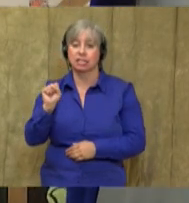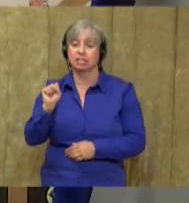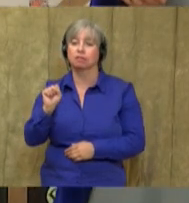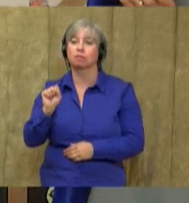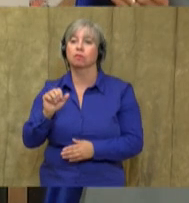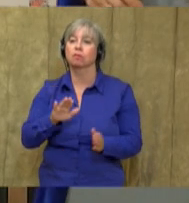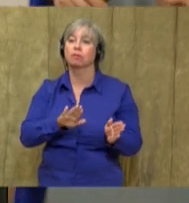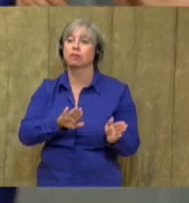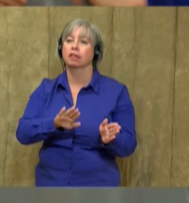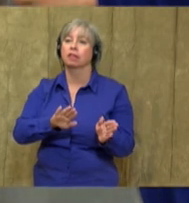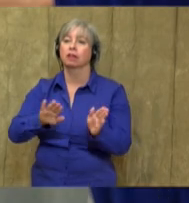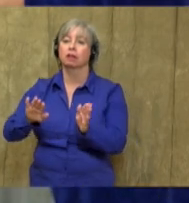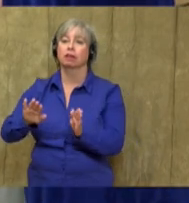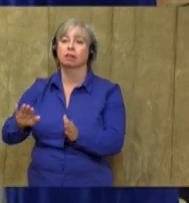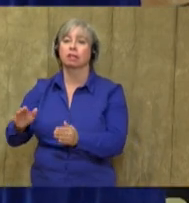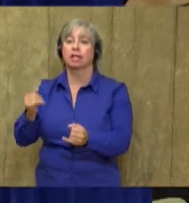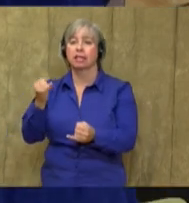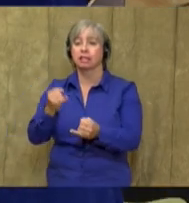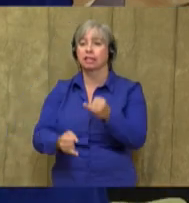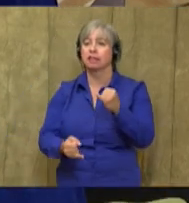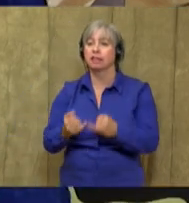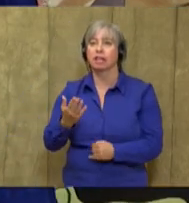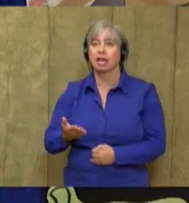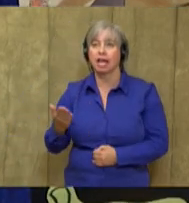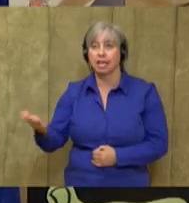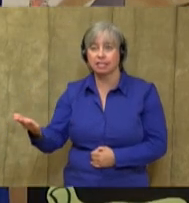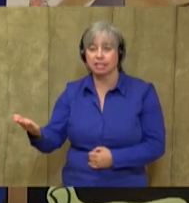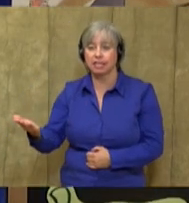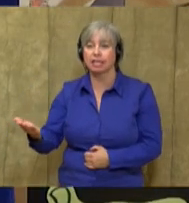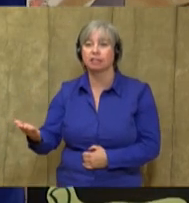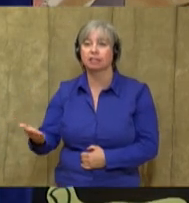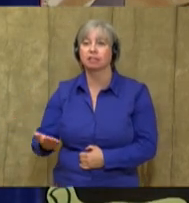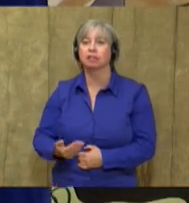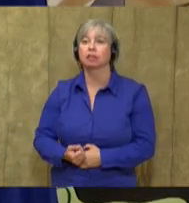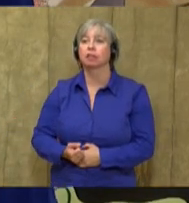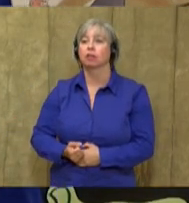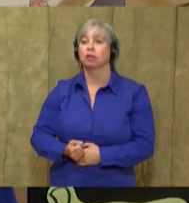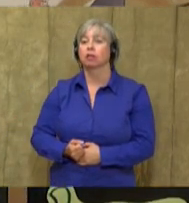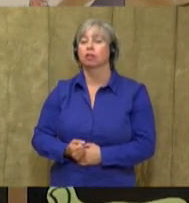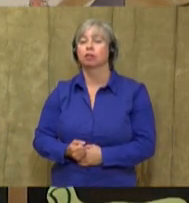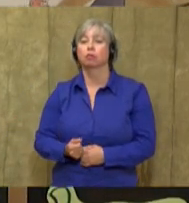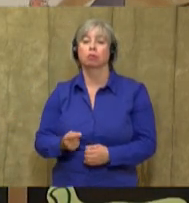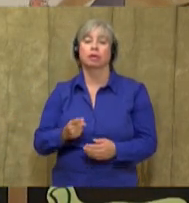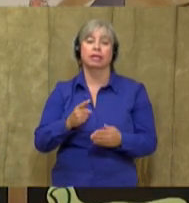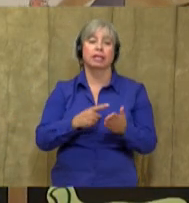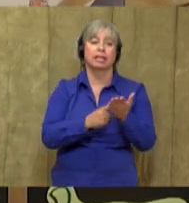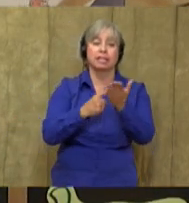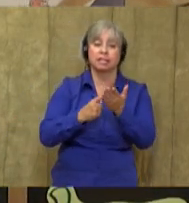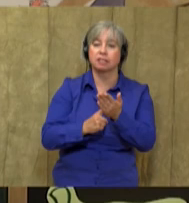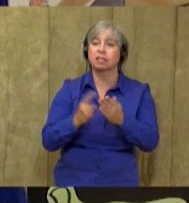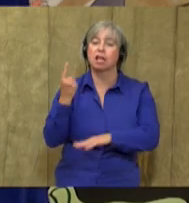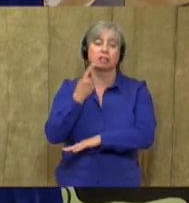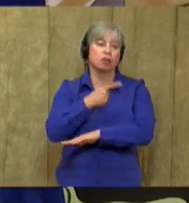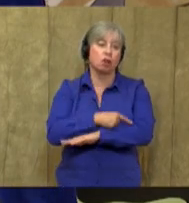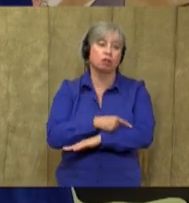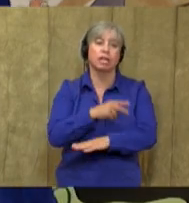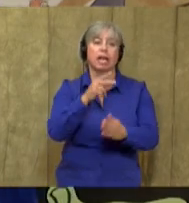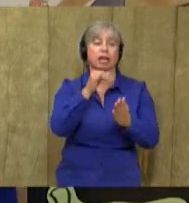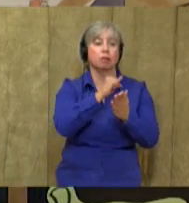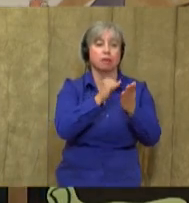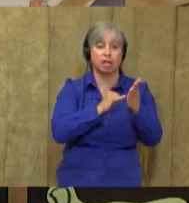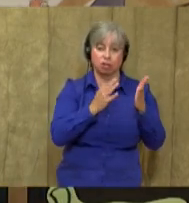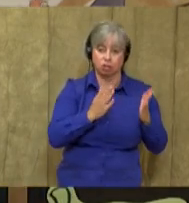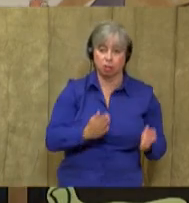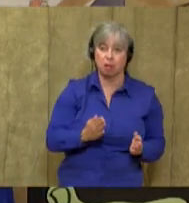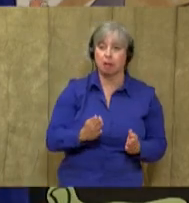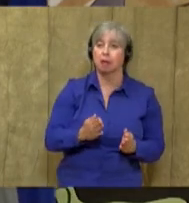the last thing that I want to have time for us to discuss today, because we could spend all day on art and artists, is I want us to talk about the reformation